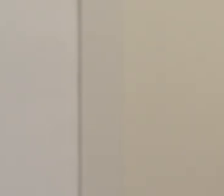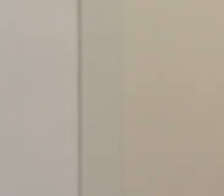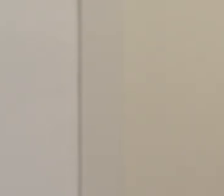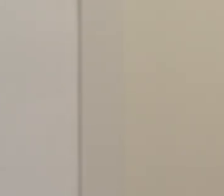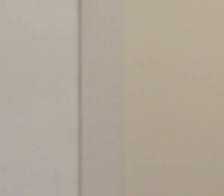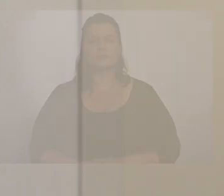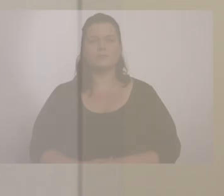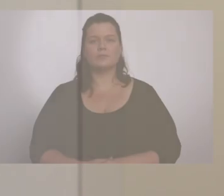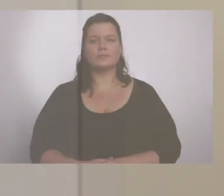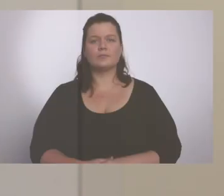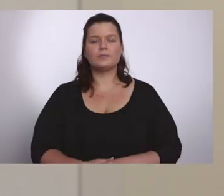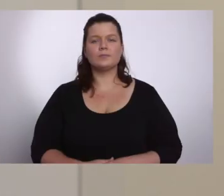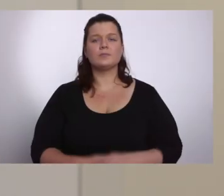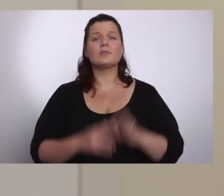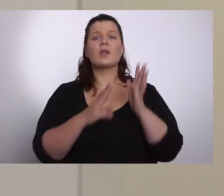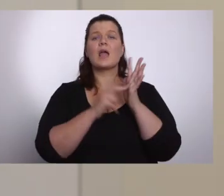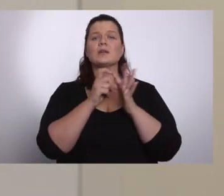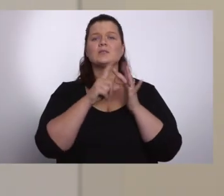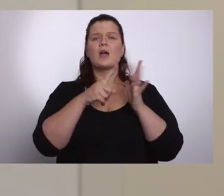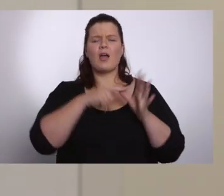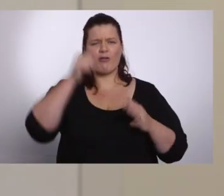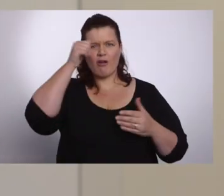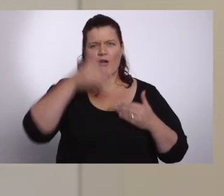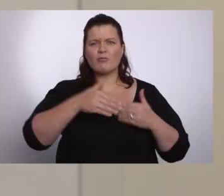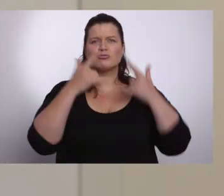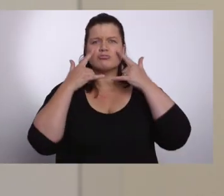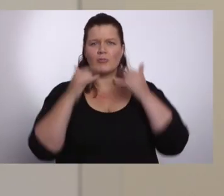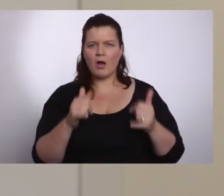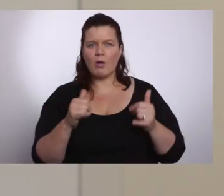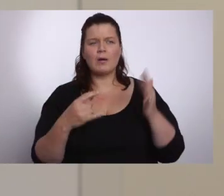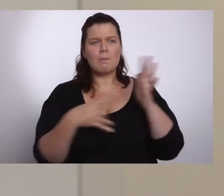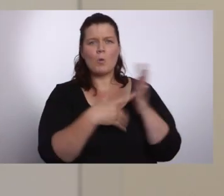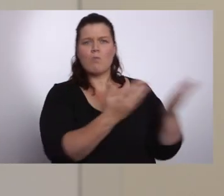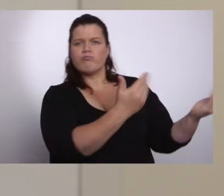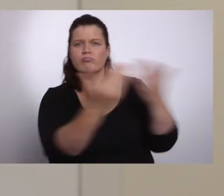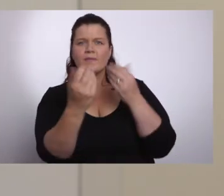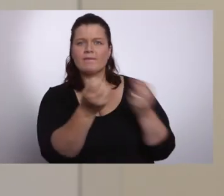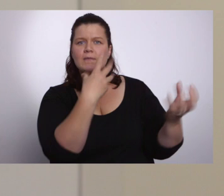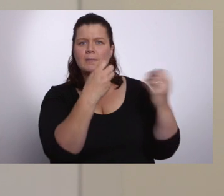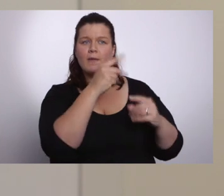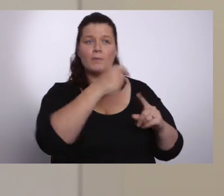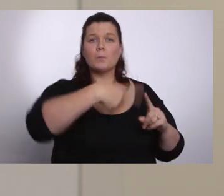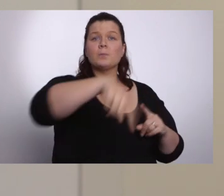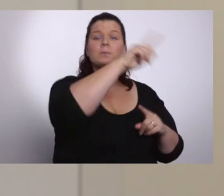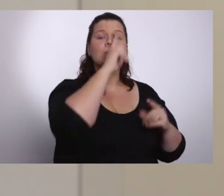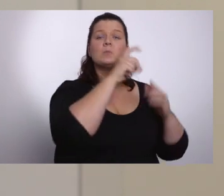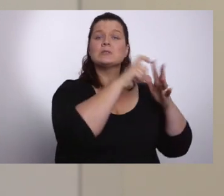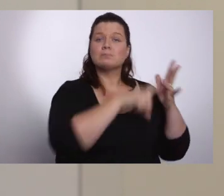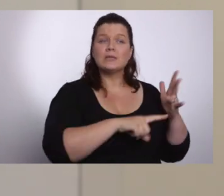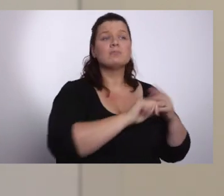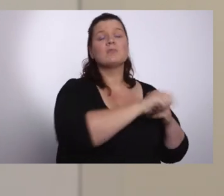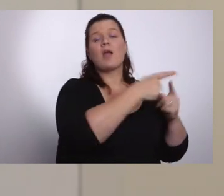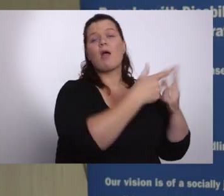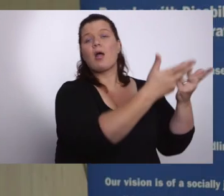that during this trial period it's important to get as wide and diverse feedback as we